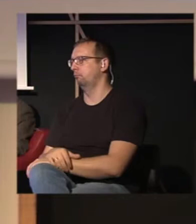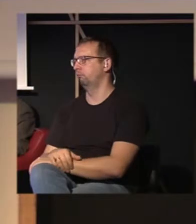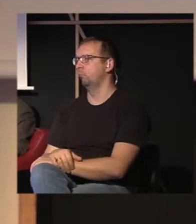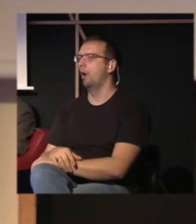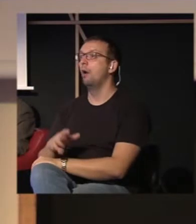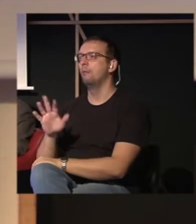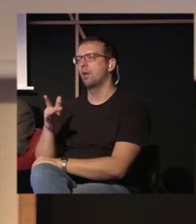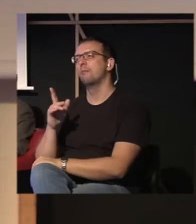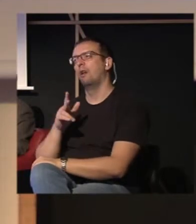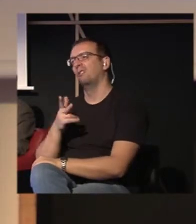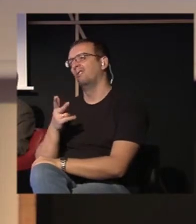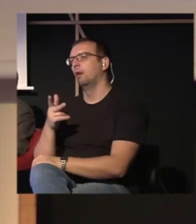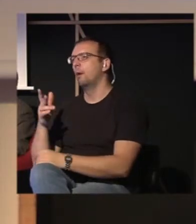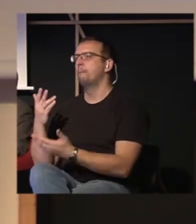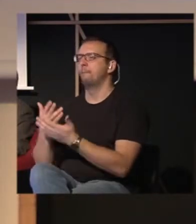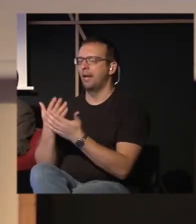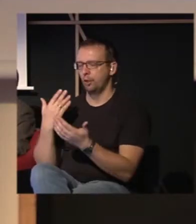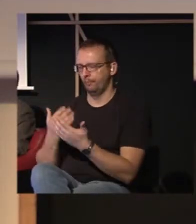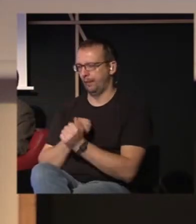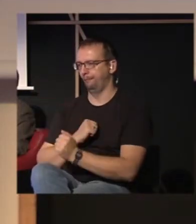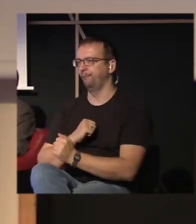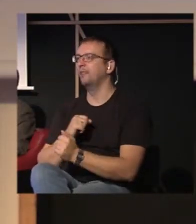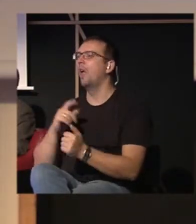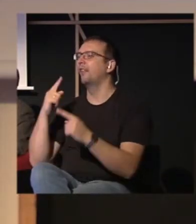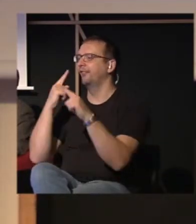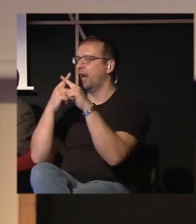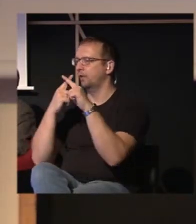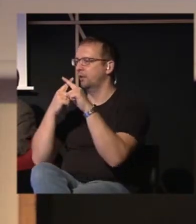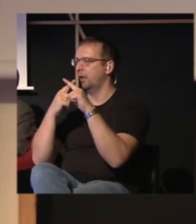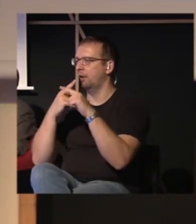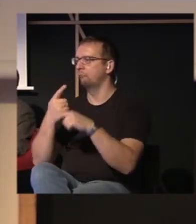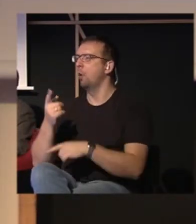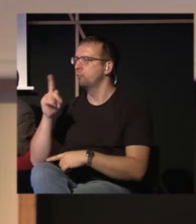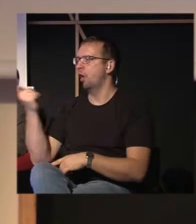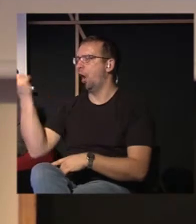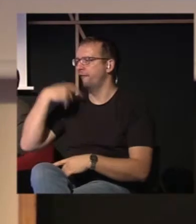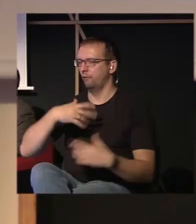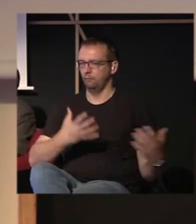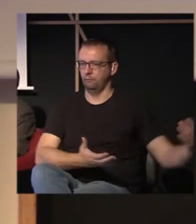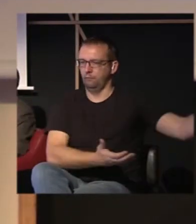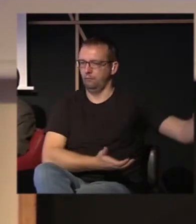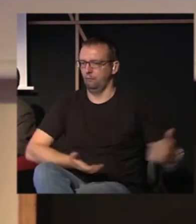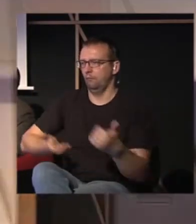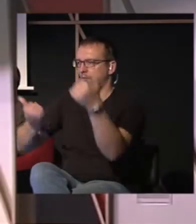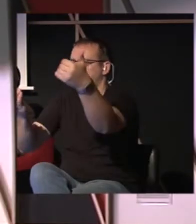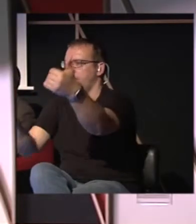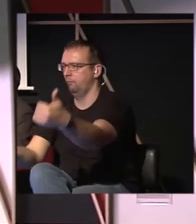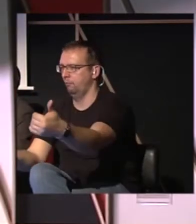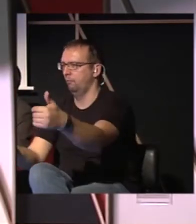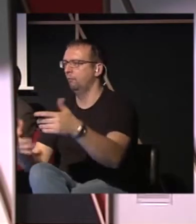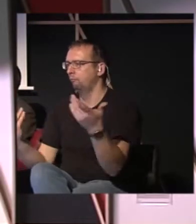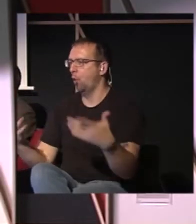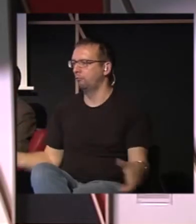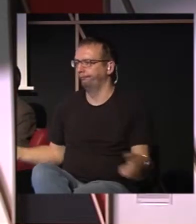to any event that Cafe wish me to go to with no problems. Brilliant. Thank you very much. Thank you. Thank